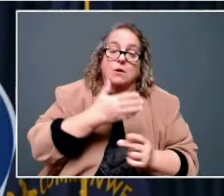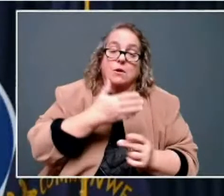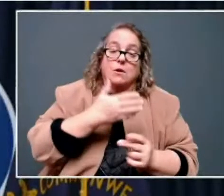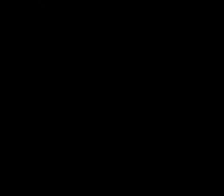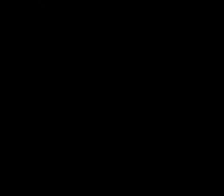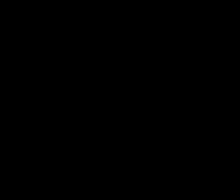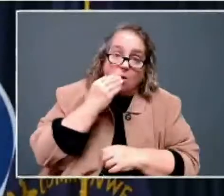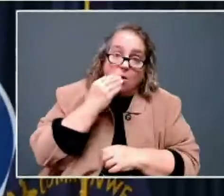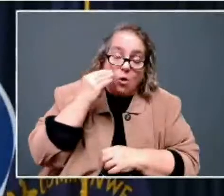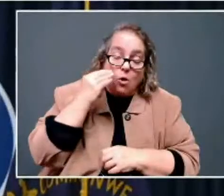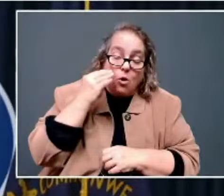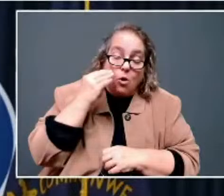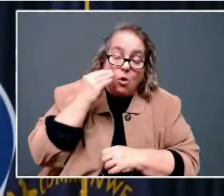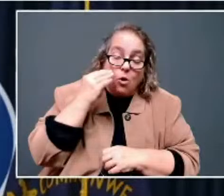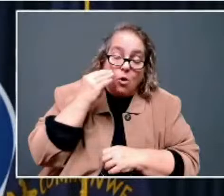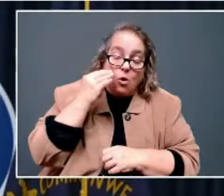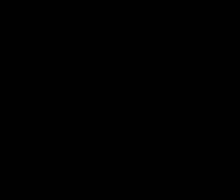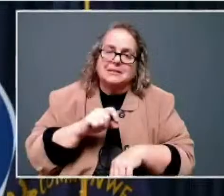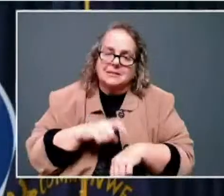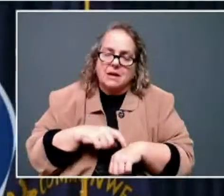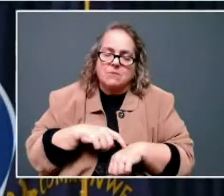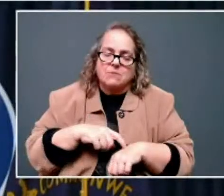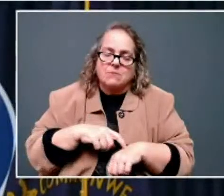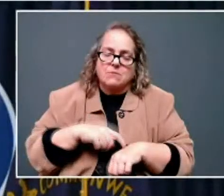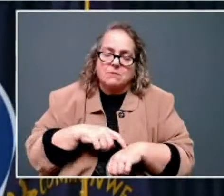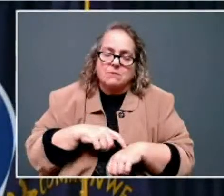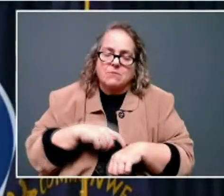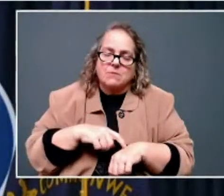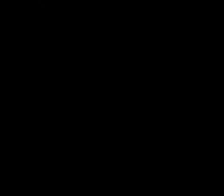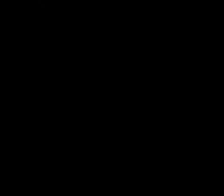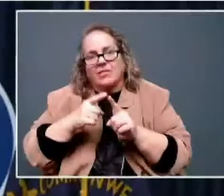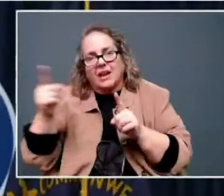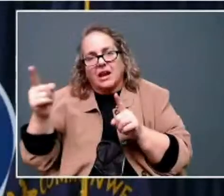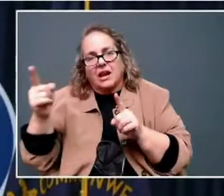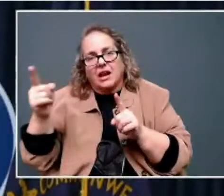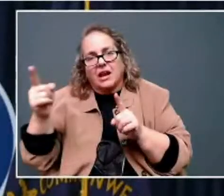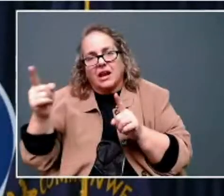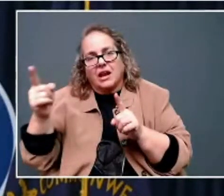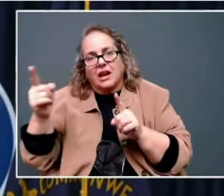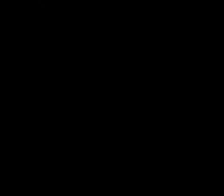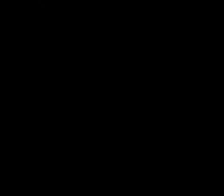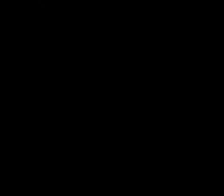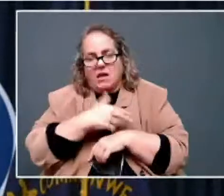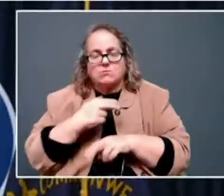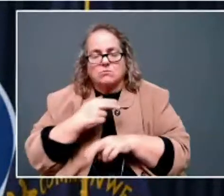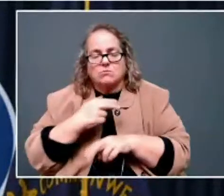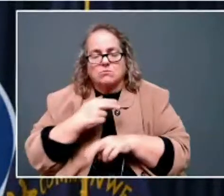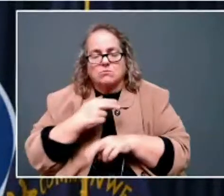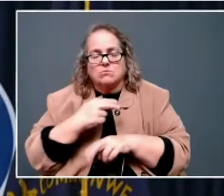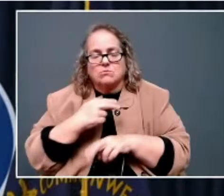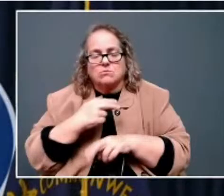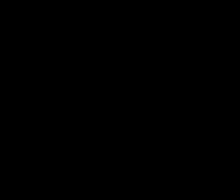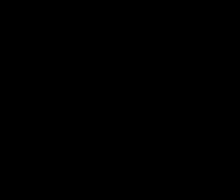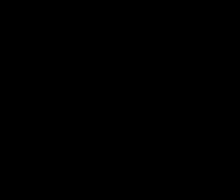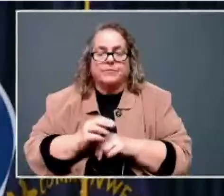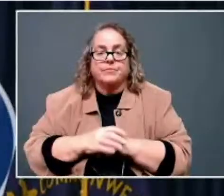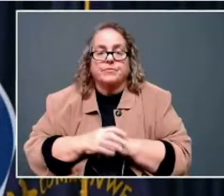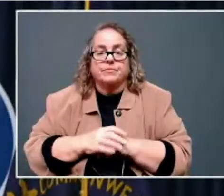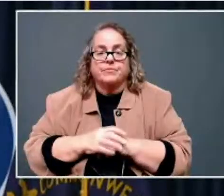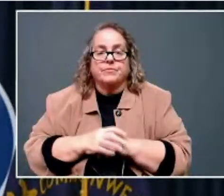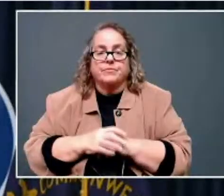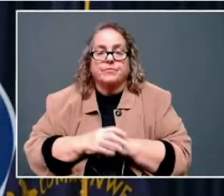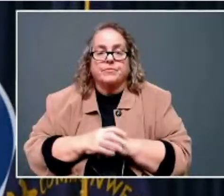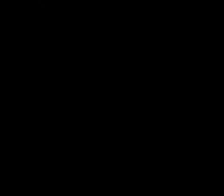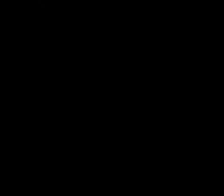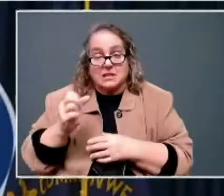facility takes time. So hopefully the length of stay will be shorter and there'll be less intensity on the ventilators. The second thing I think